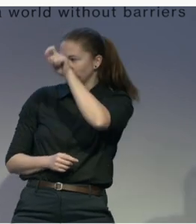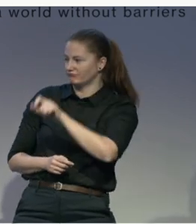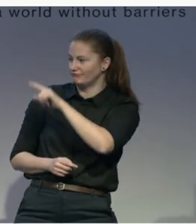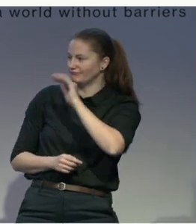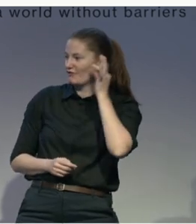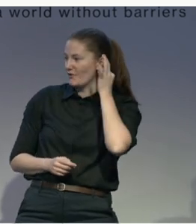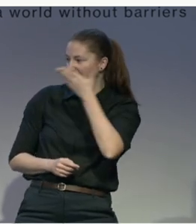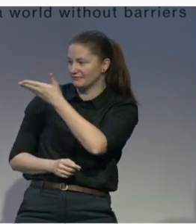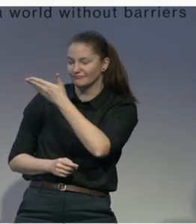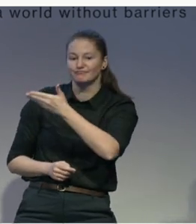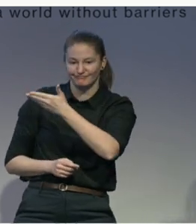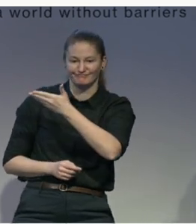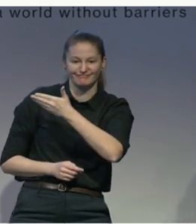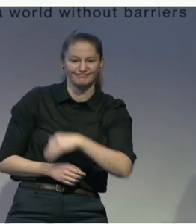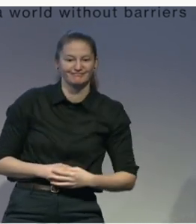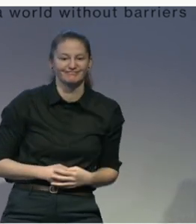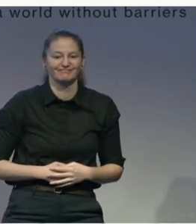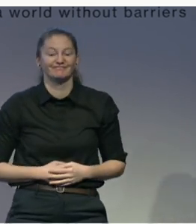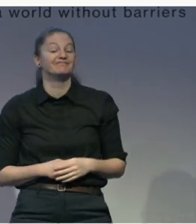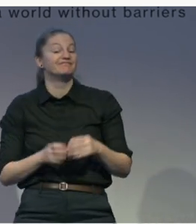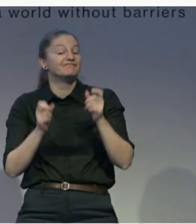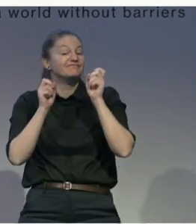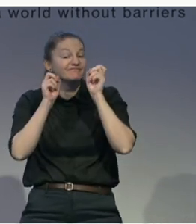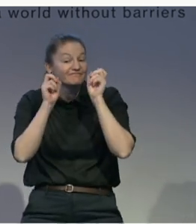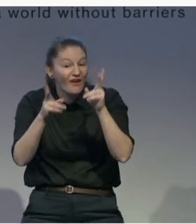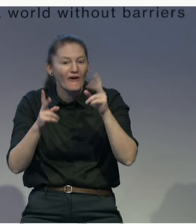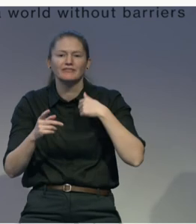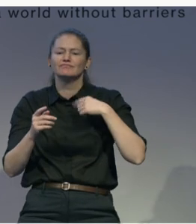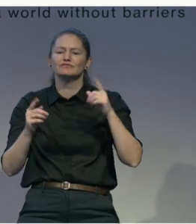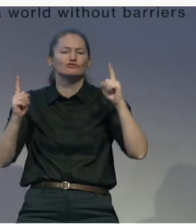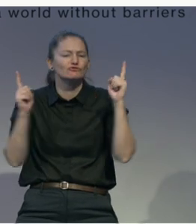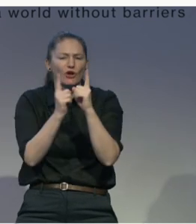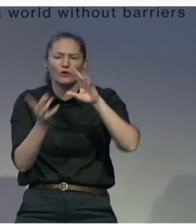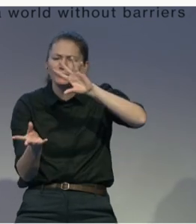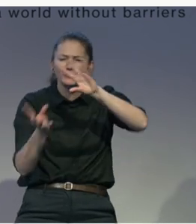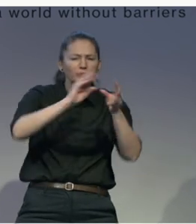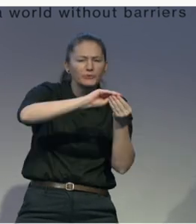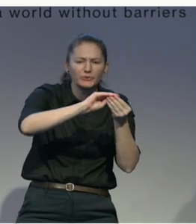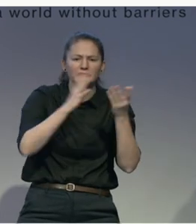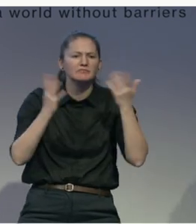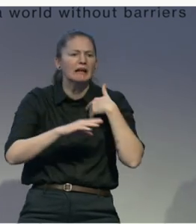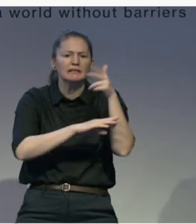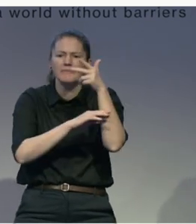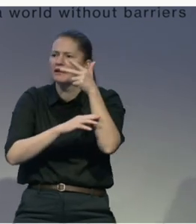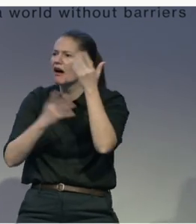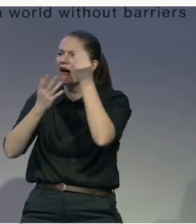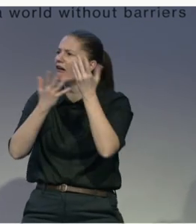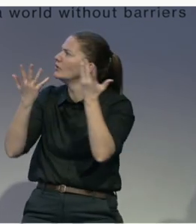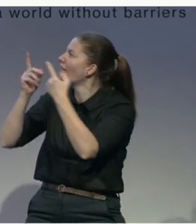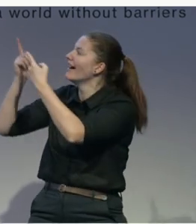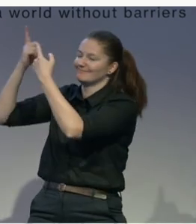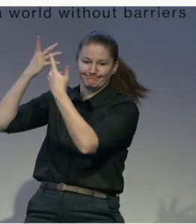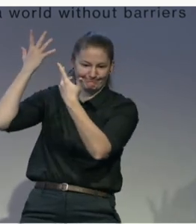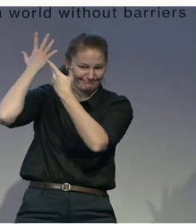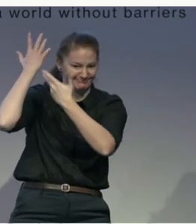So it's quite short, and the camera should show you my drawings that are not very colorful yet, but they will be. What we heard from